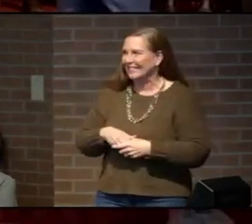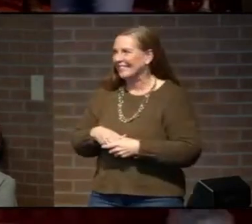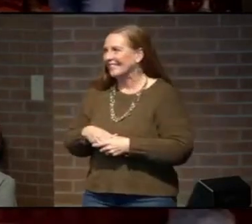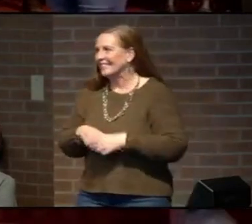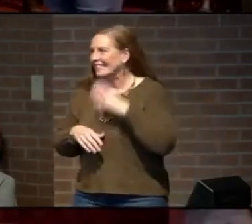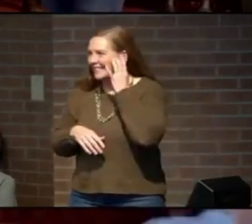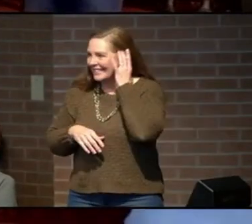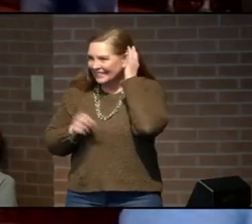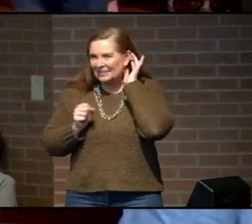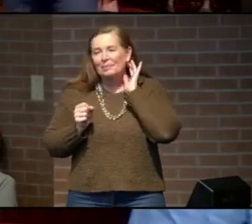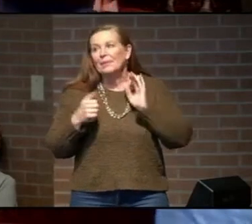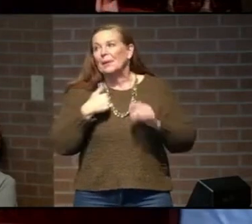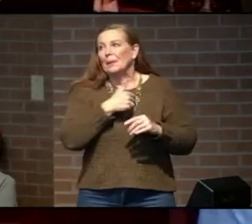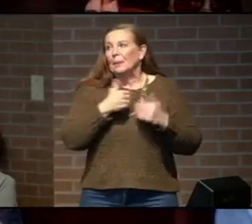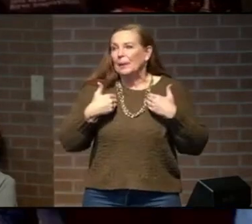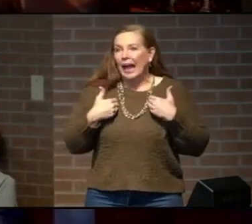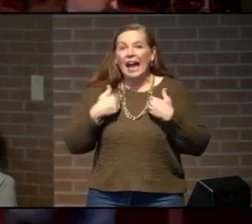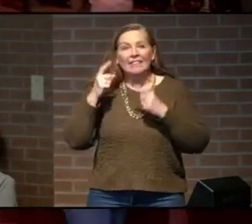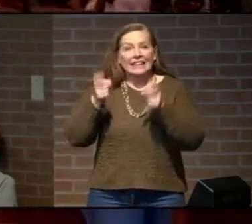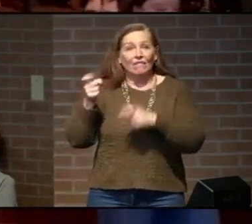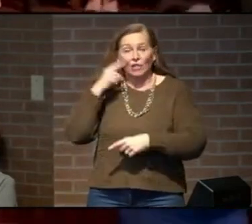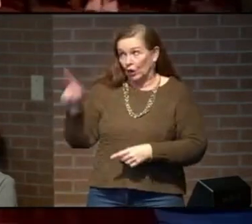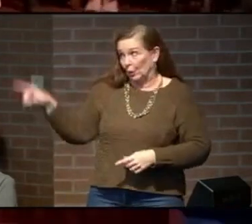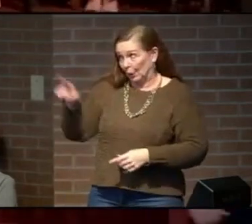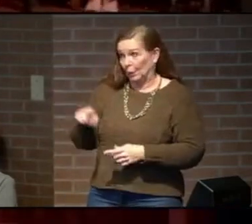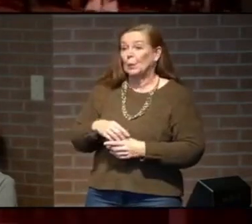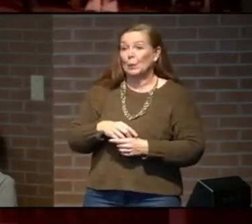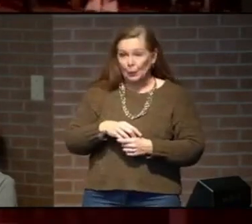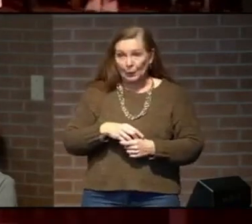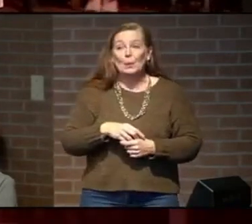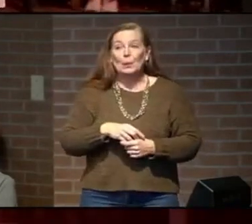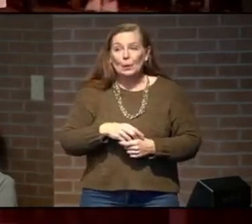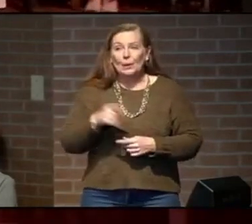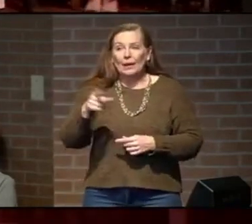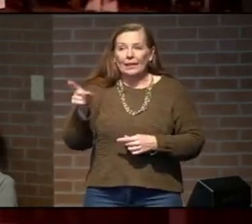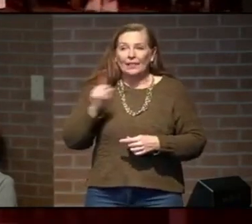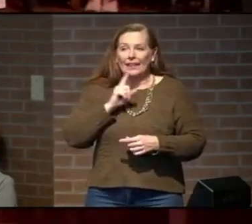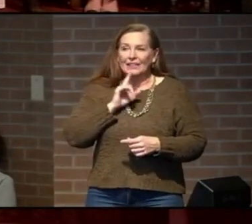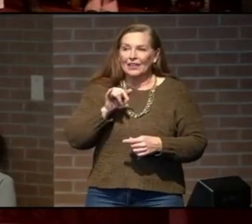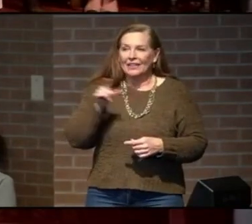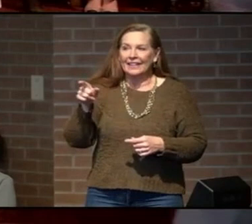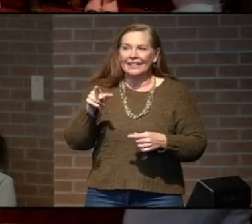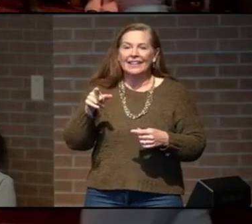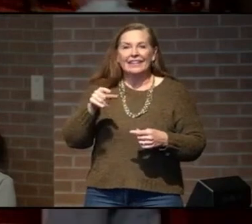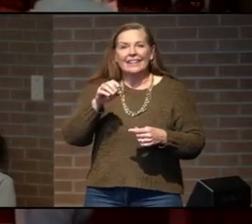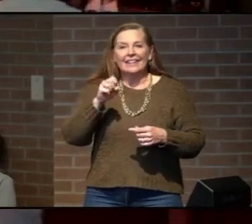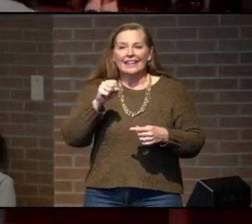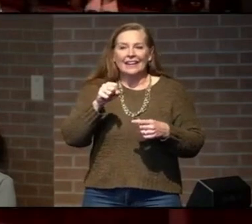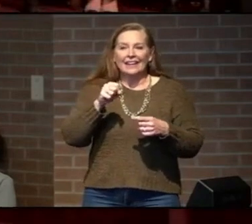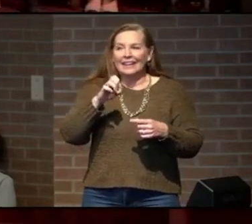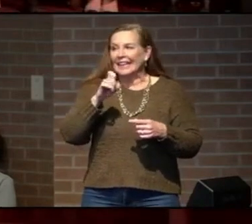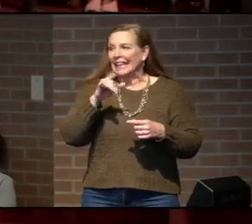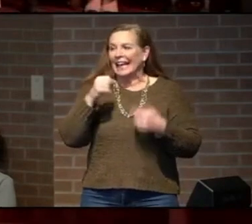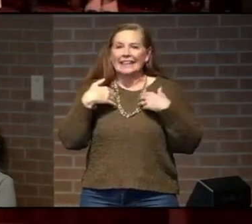And we have a gift for you. Eli, I think this is your second mug, because Eli's on more than one team.